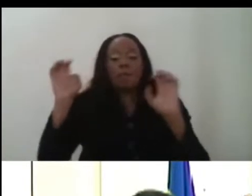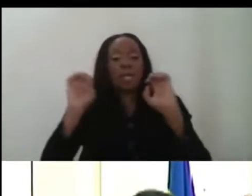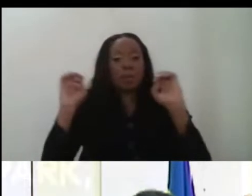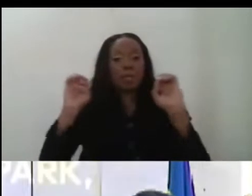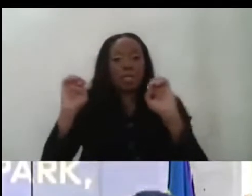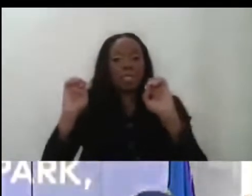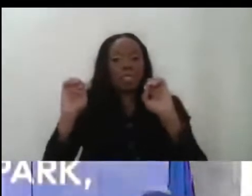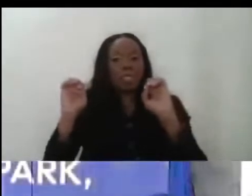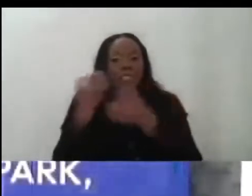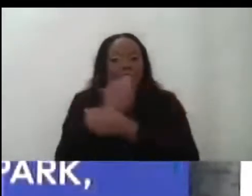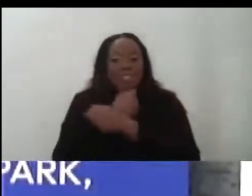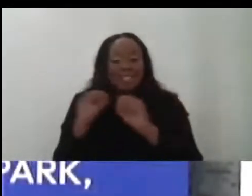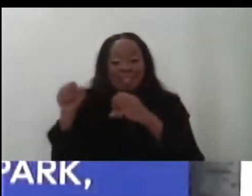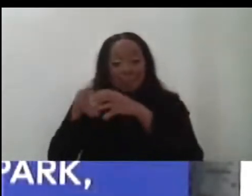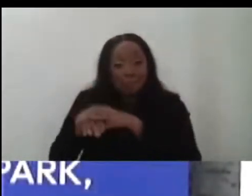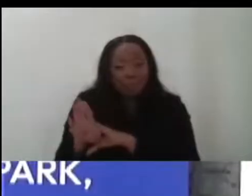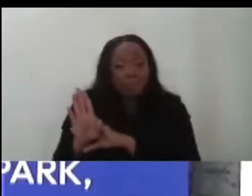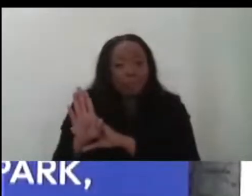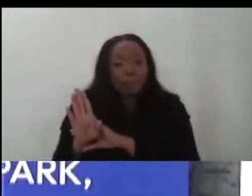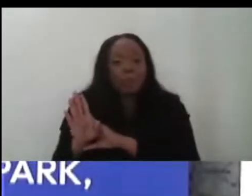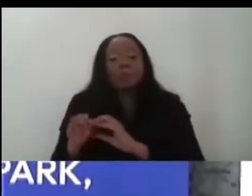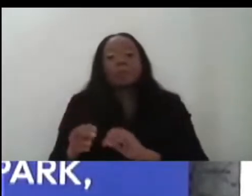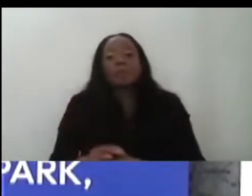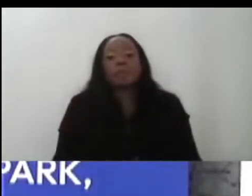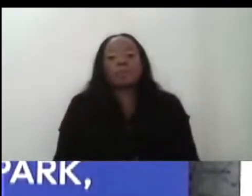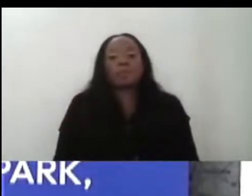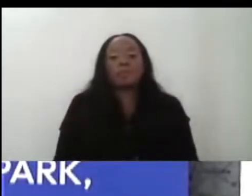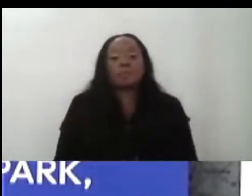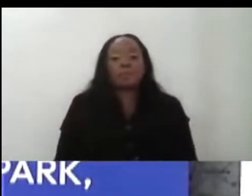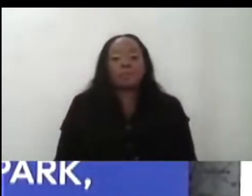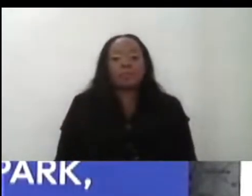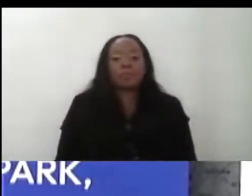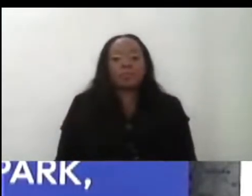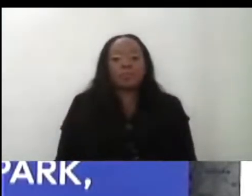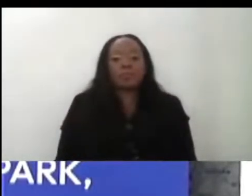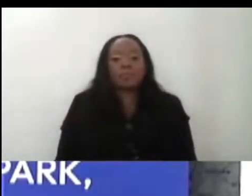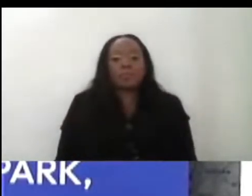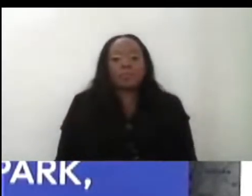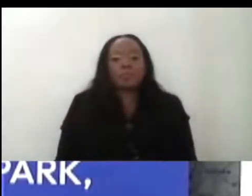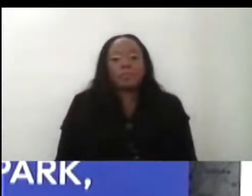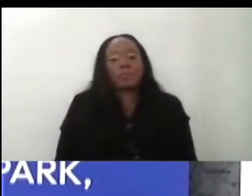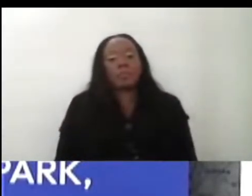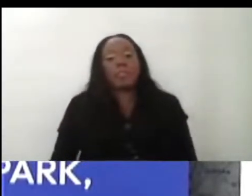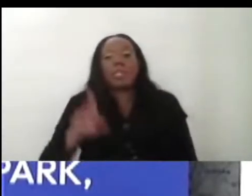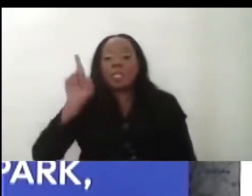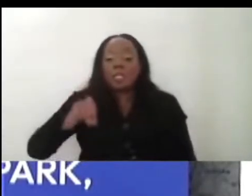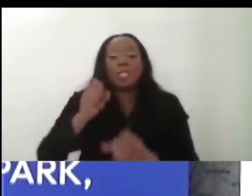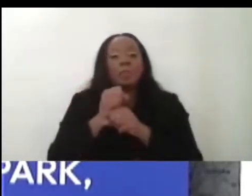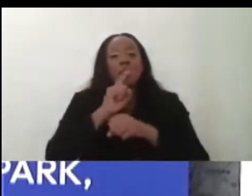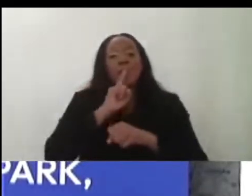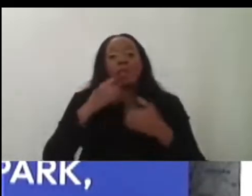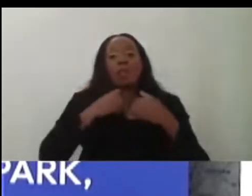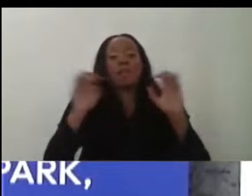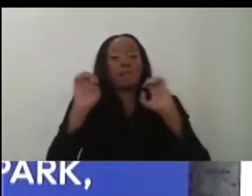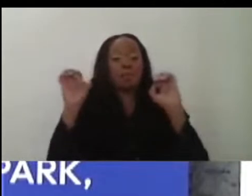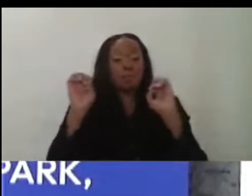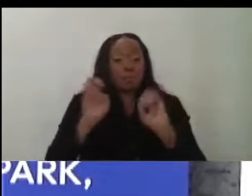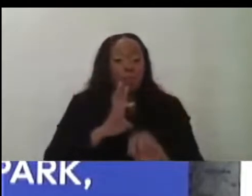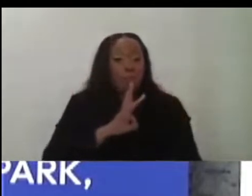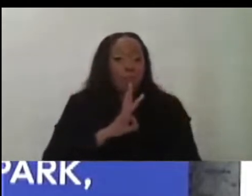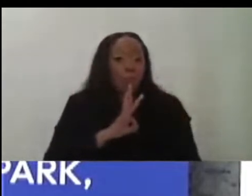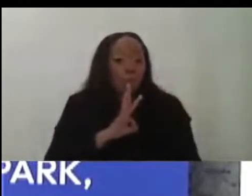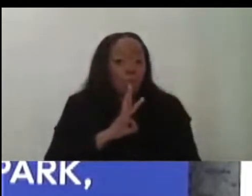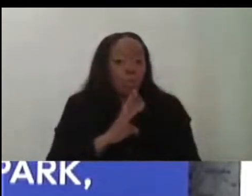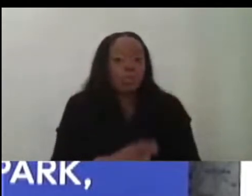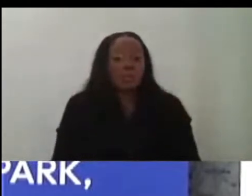One of the prerequisites is to ensure that we have the emergency water supplies in place and